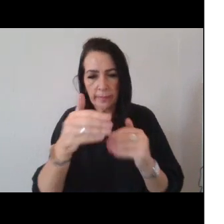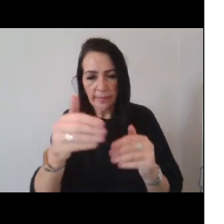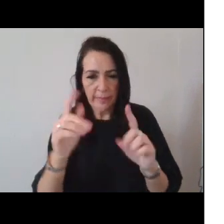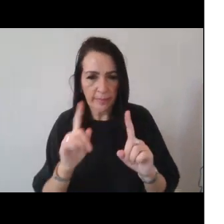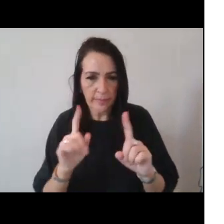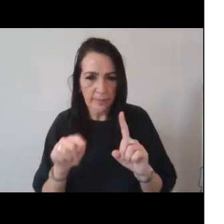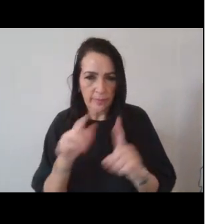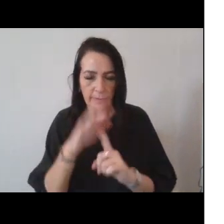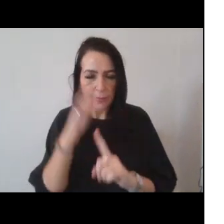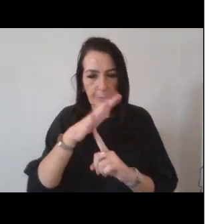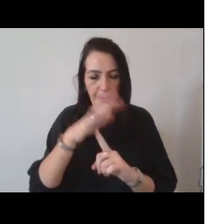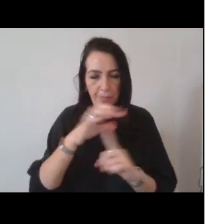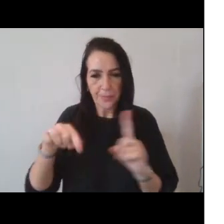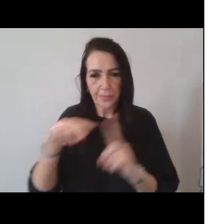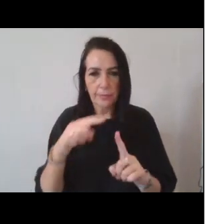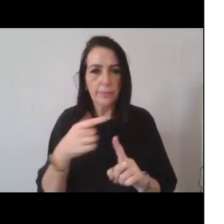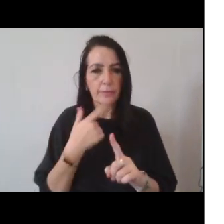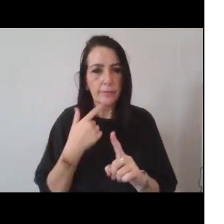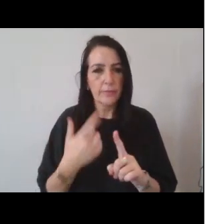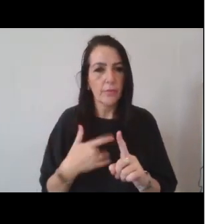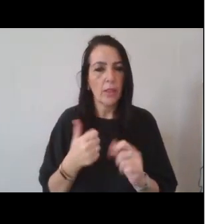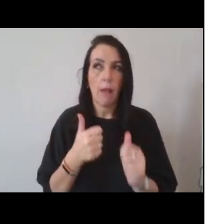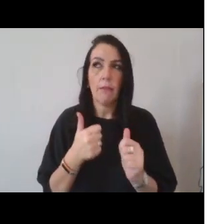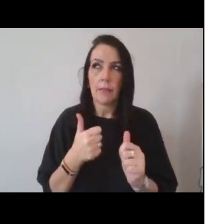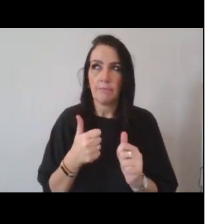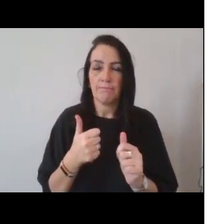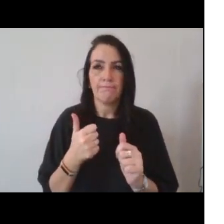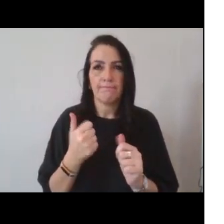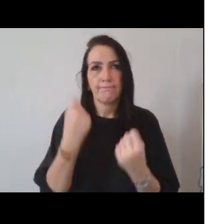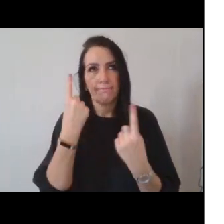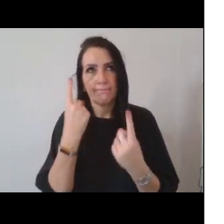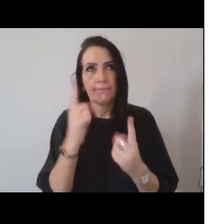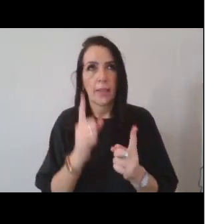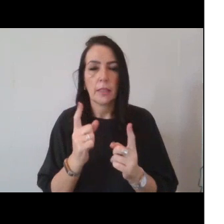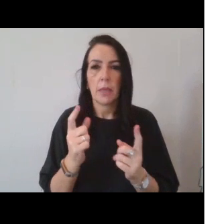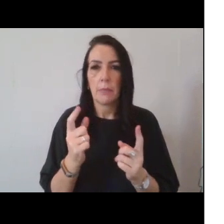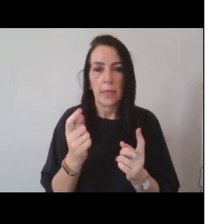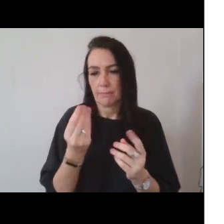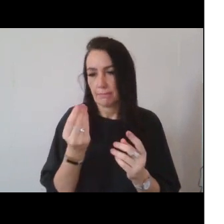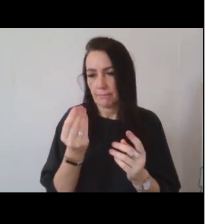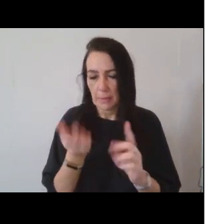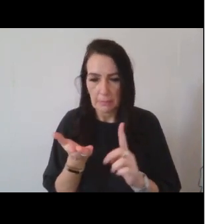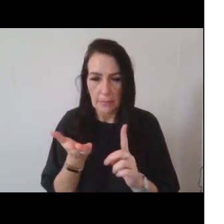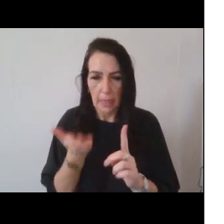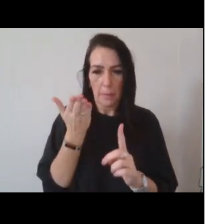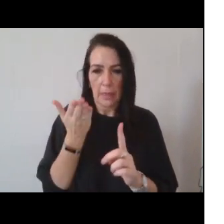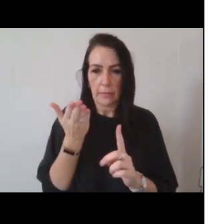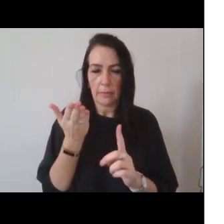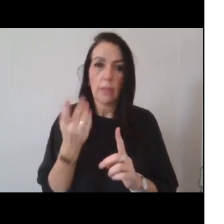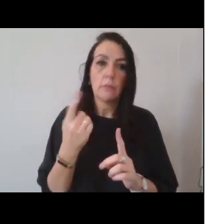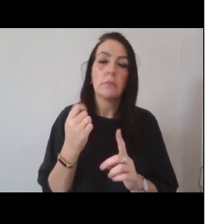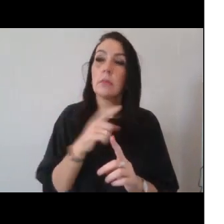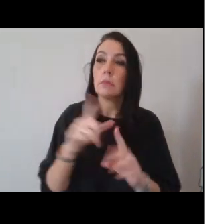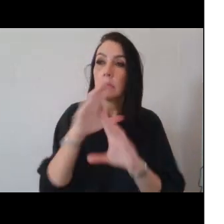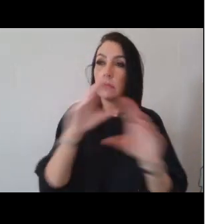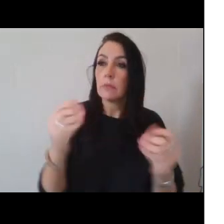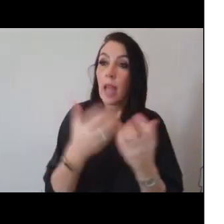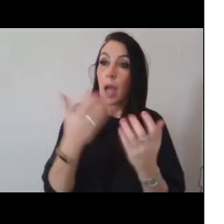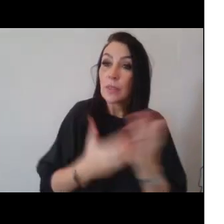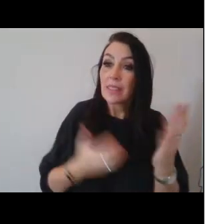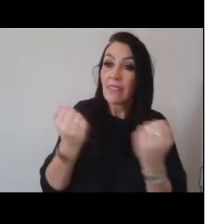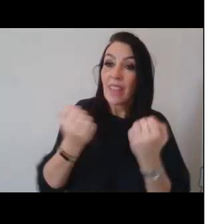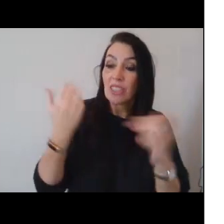to make sure that employees are always engaged with that. Perhaps when there's been an energy price change, you can run a campaign about how to save energy in the